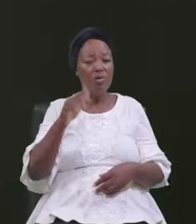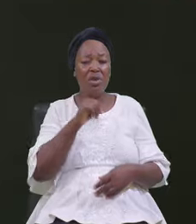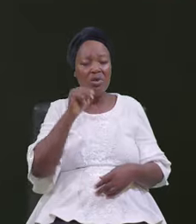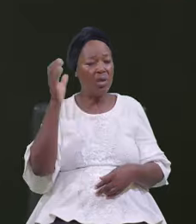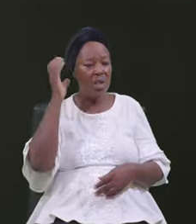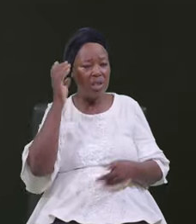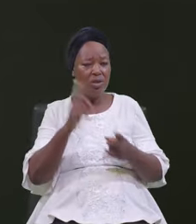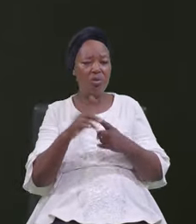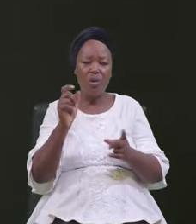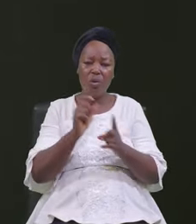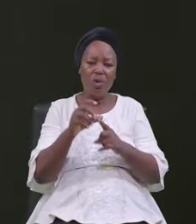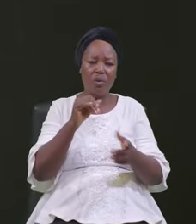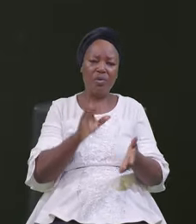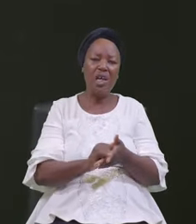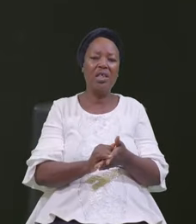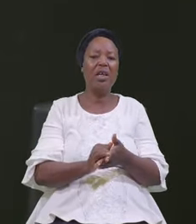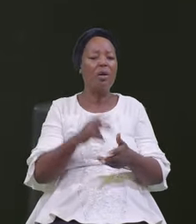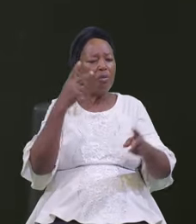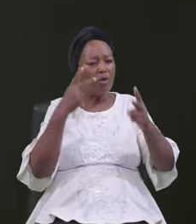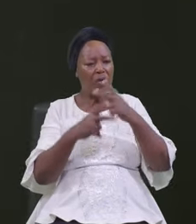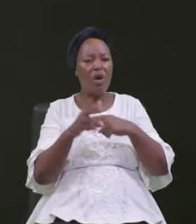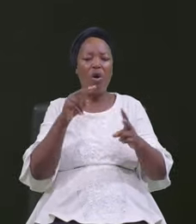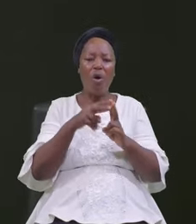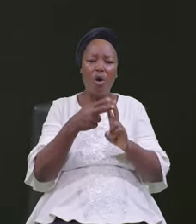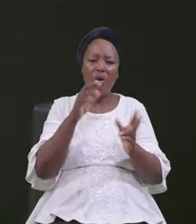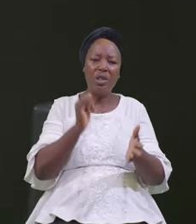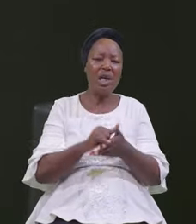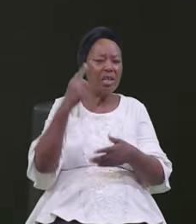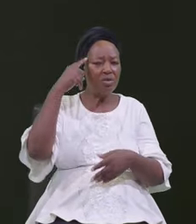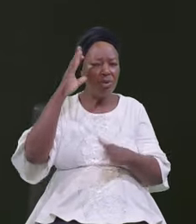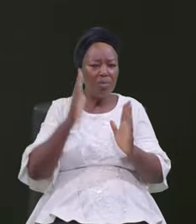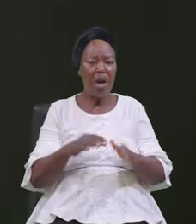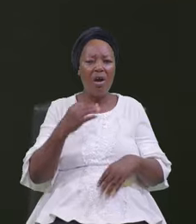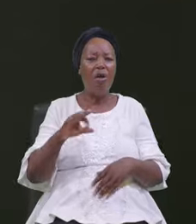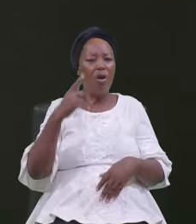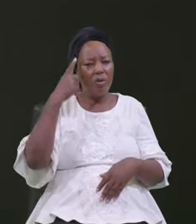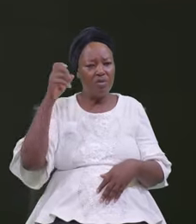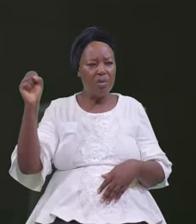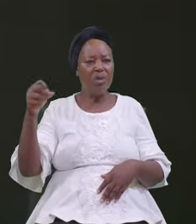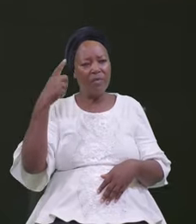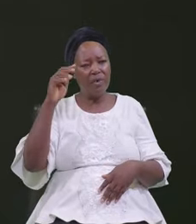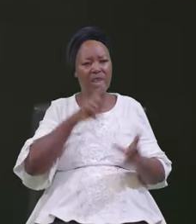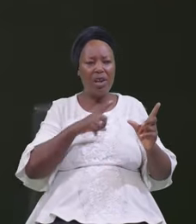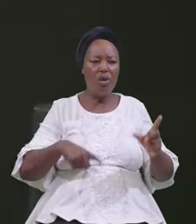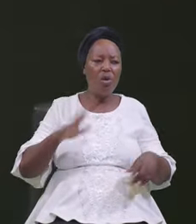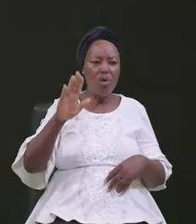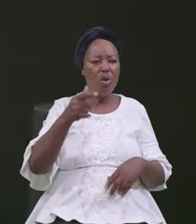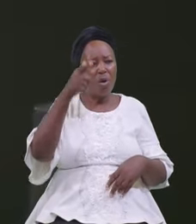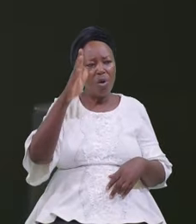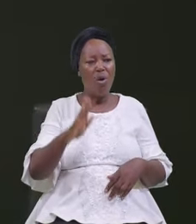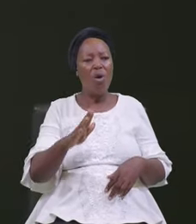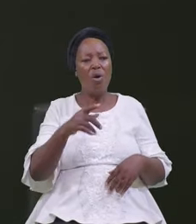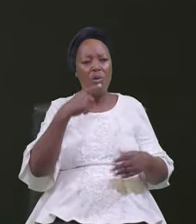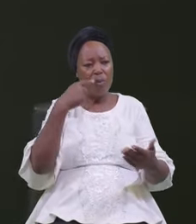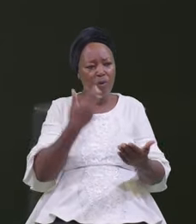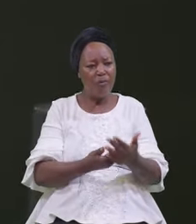words of that prophet or that dreamer of dreams, for the Lord your God